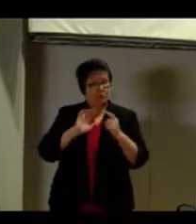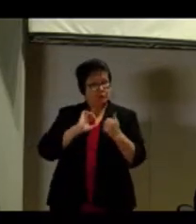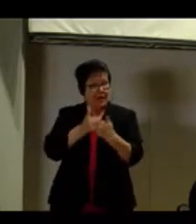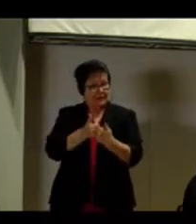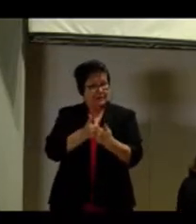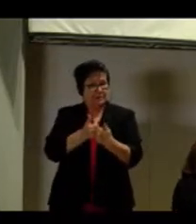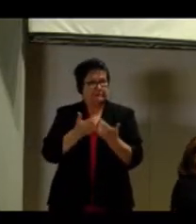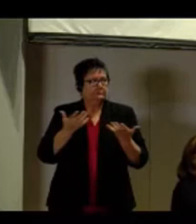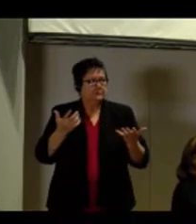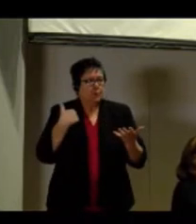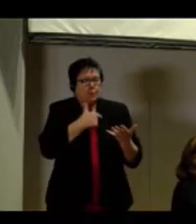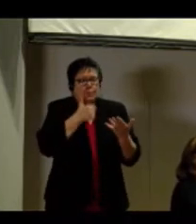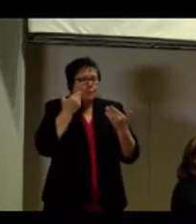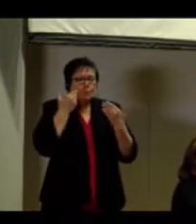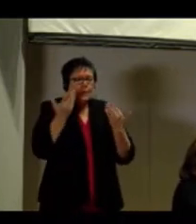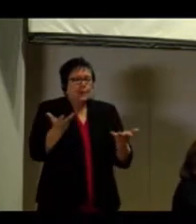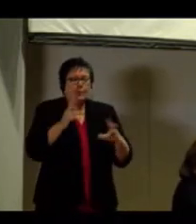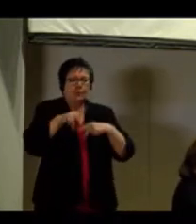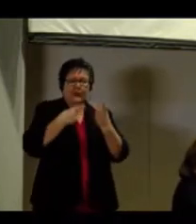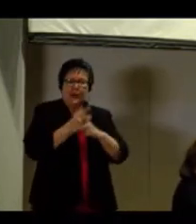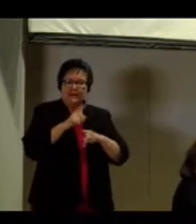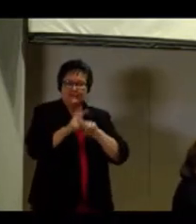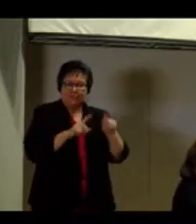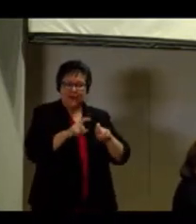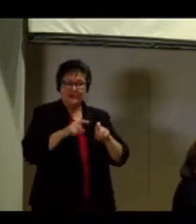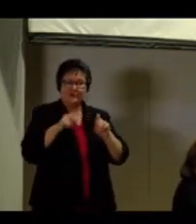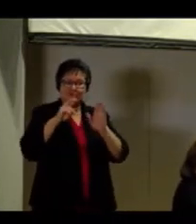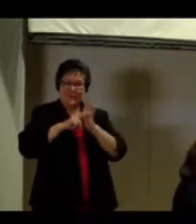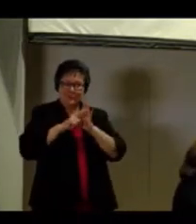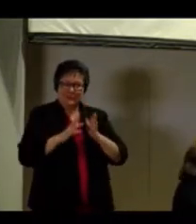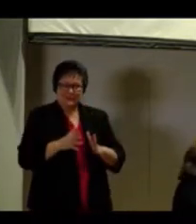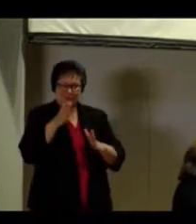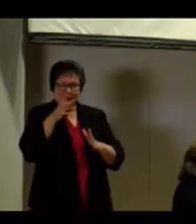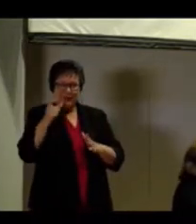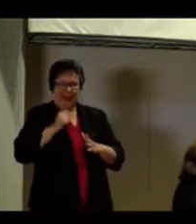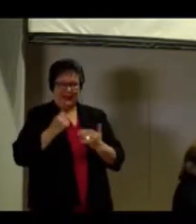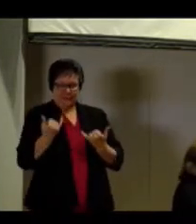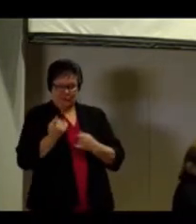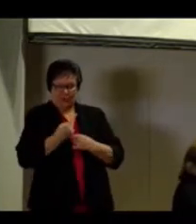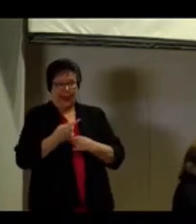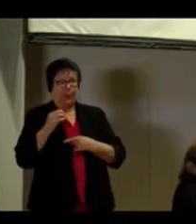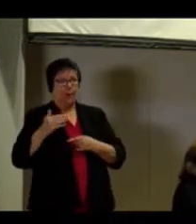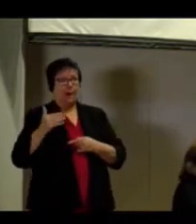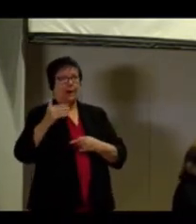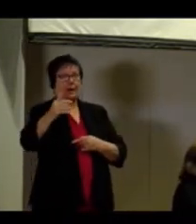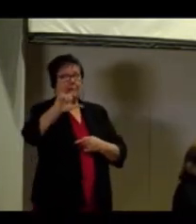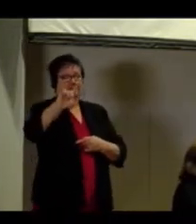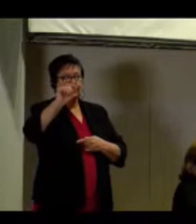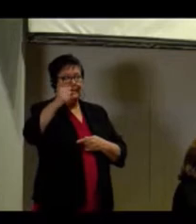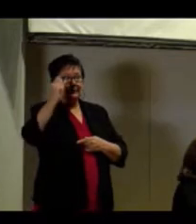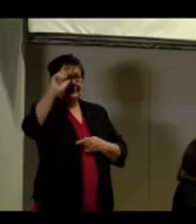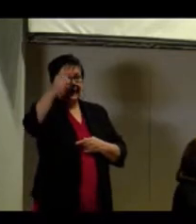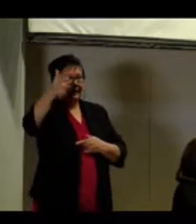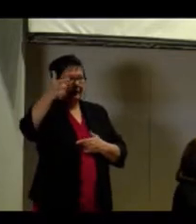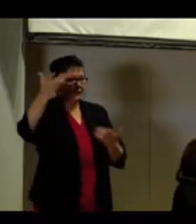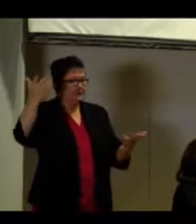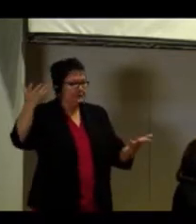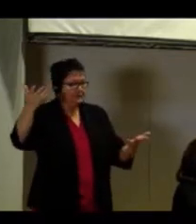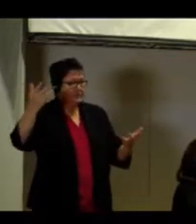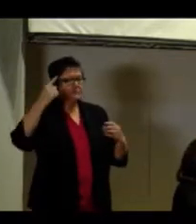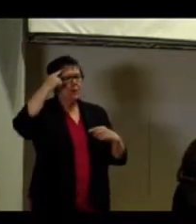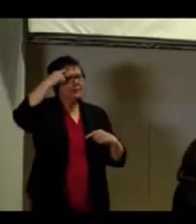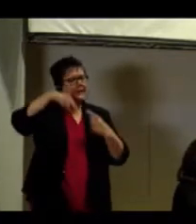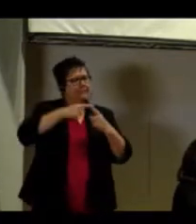don't know the kinds of questions that researchers will ask today or in 20 years. So when you think about it from